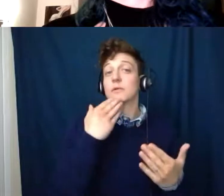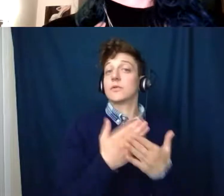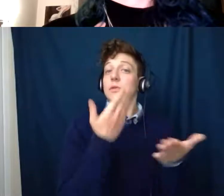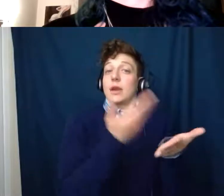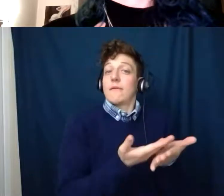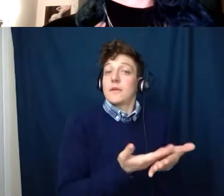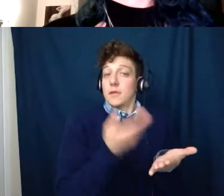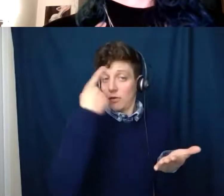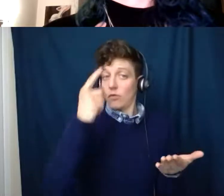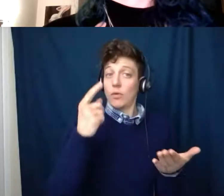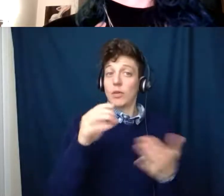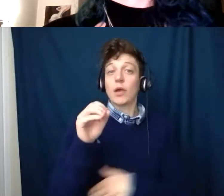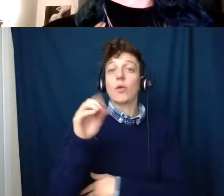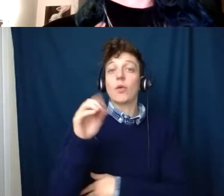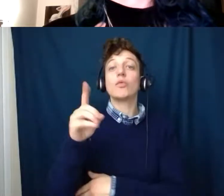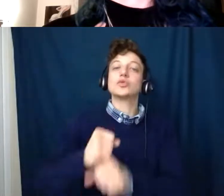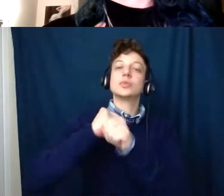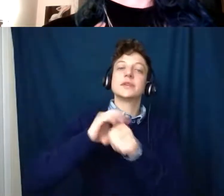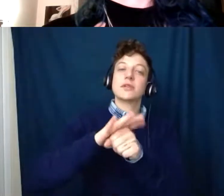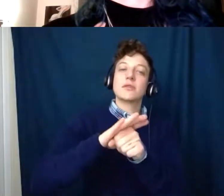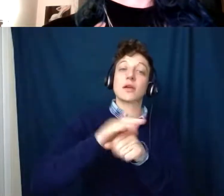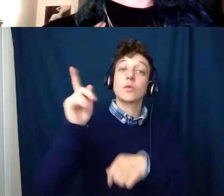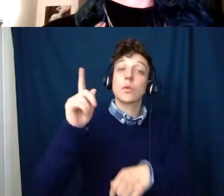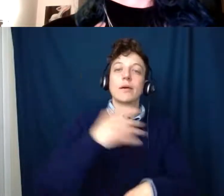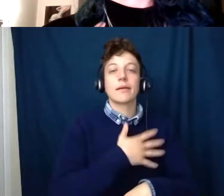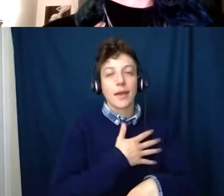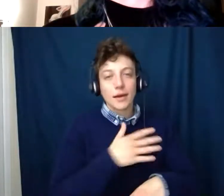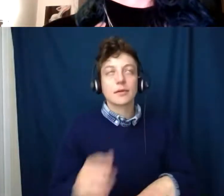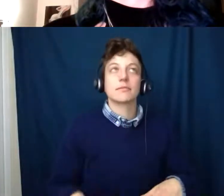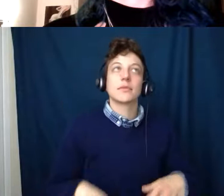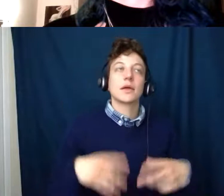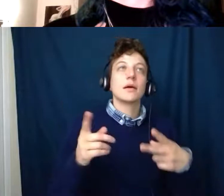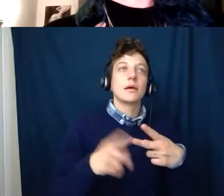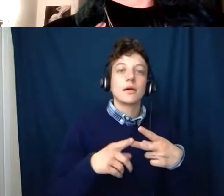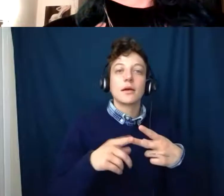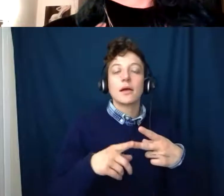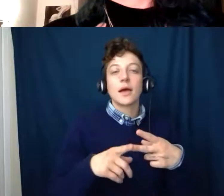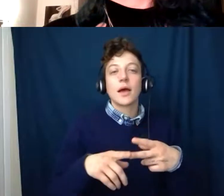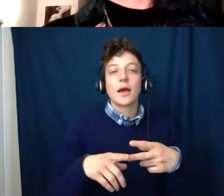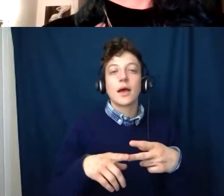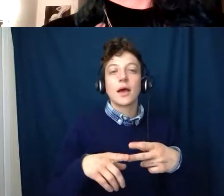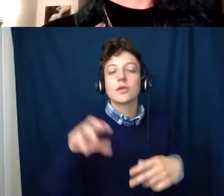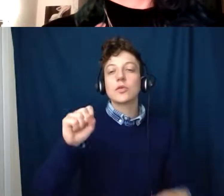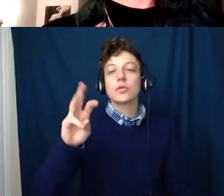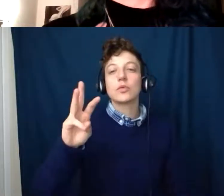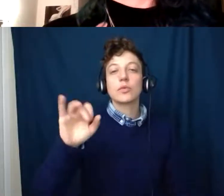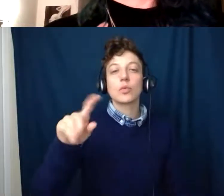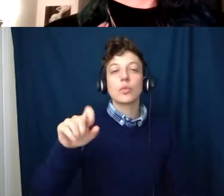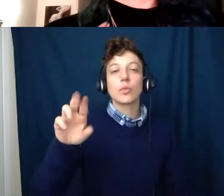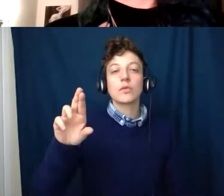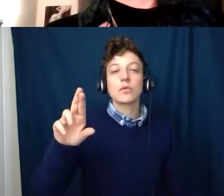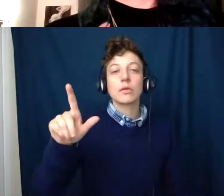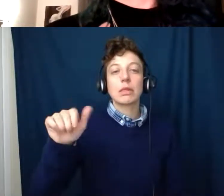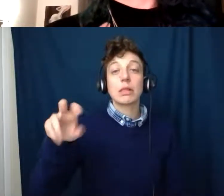prevention sites in Canada and like Switzerland and other places. So I think, saying that these things work and